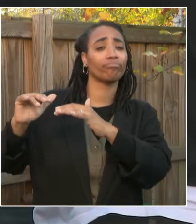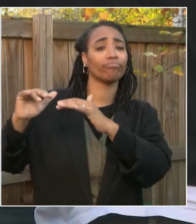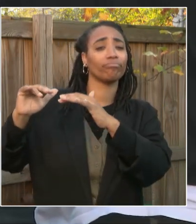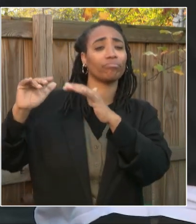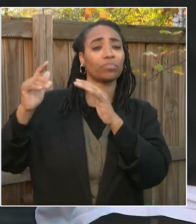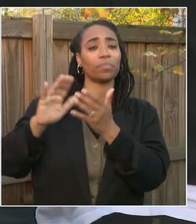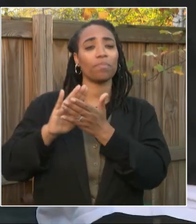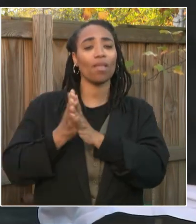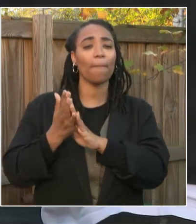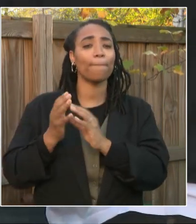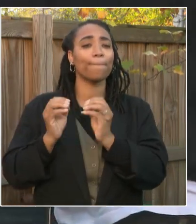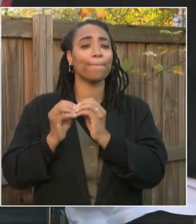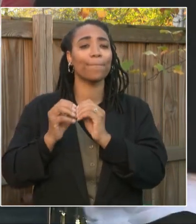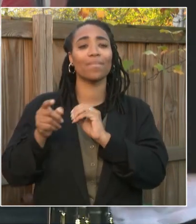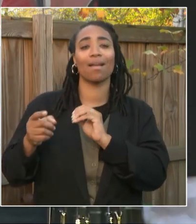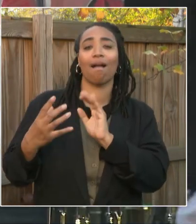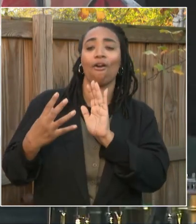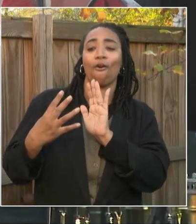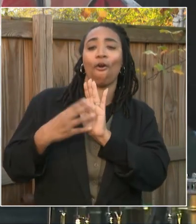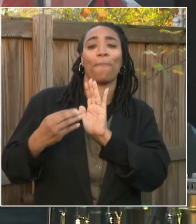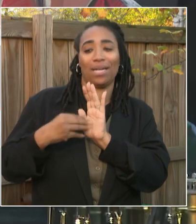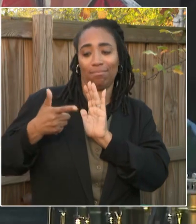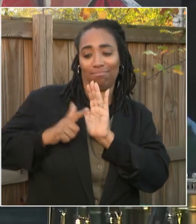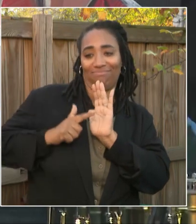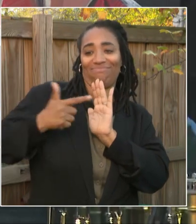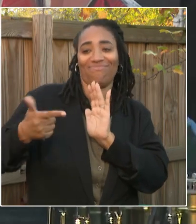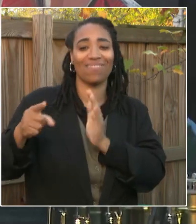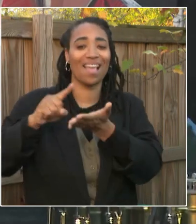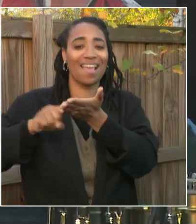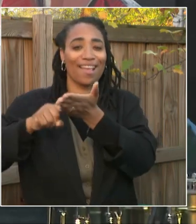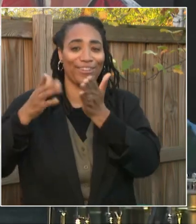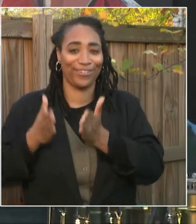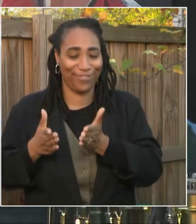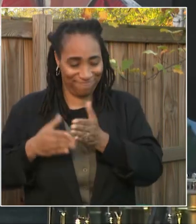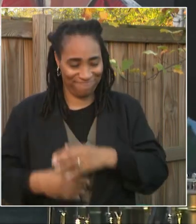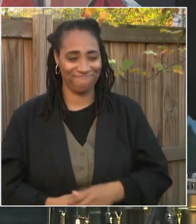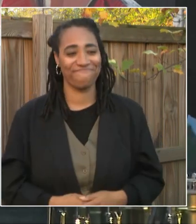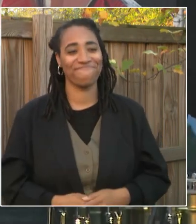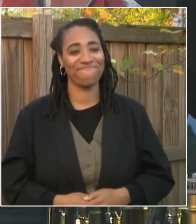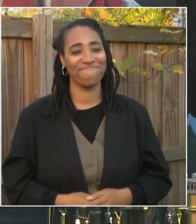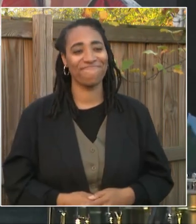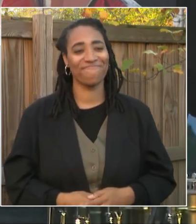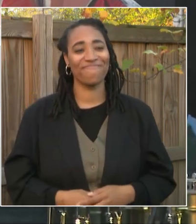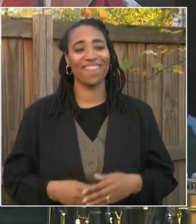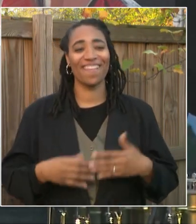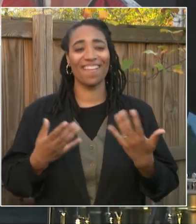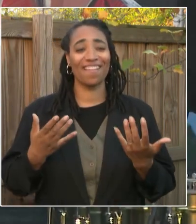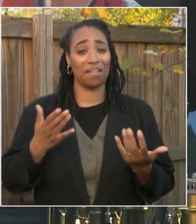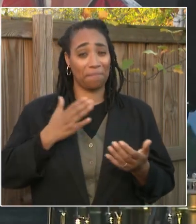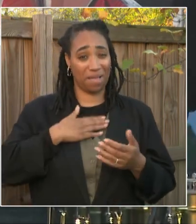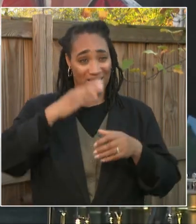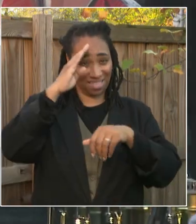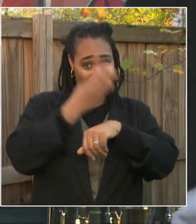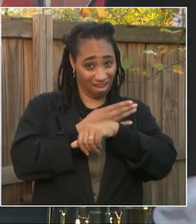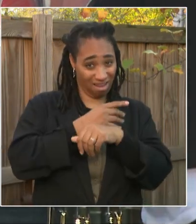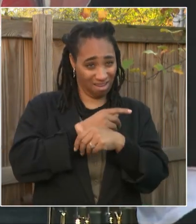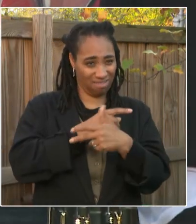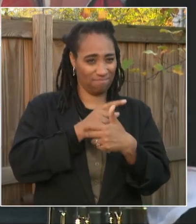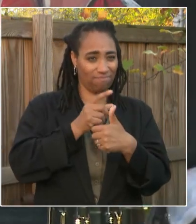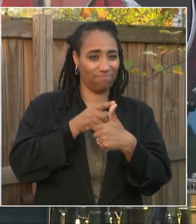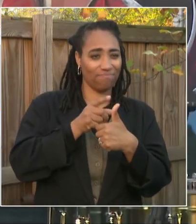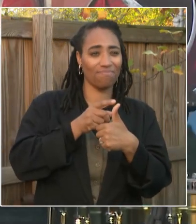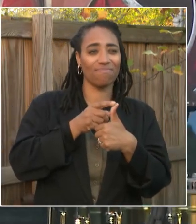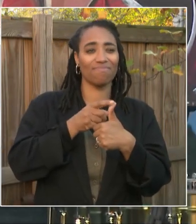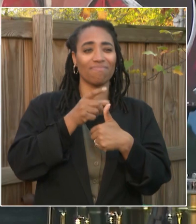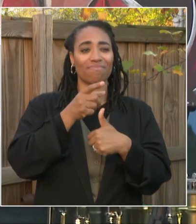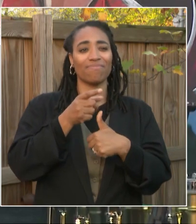into service. He produced virtual cultural equity forums and did metadata for the oral history archival projects. My mother,